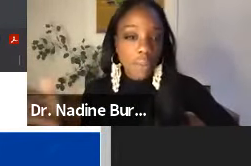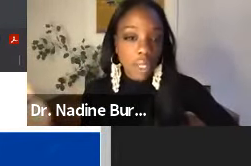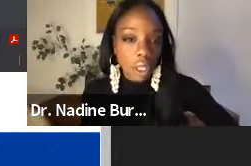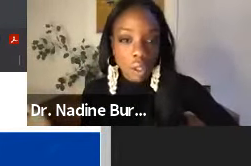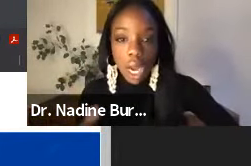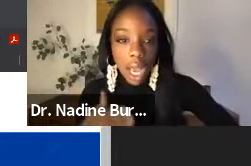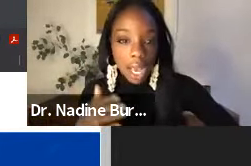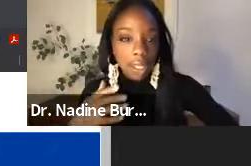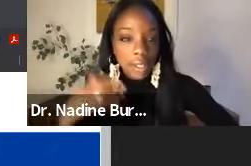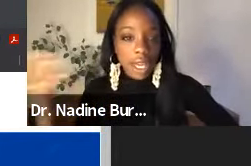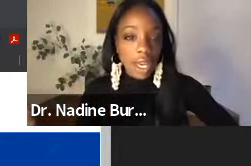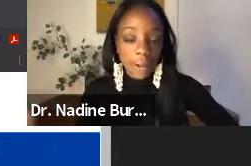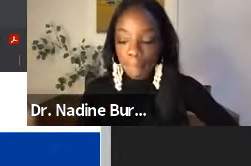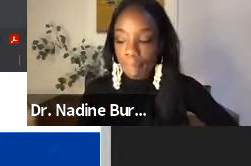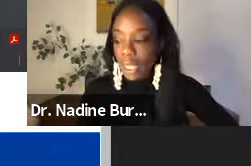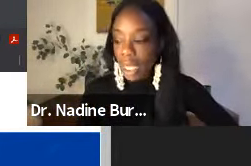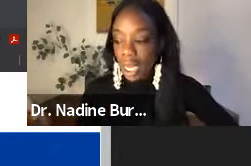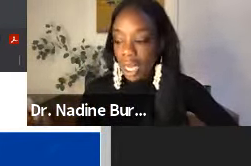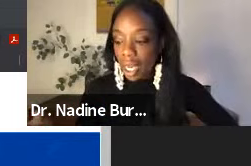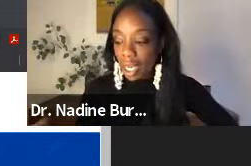a CBO has